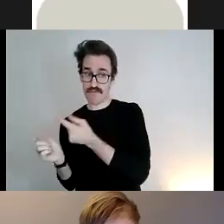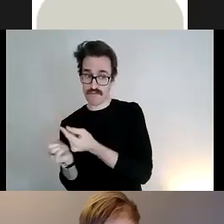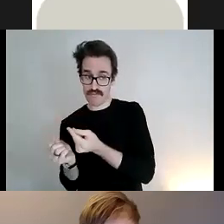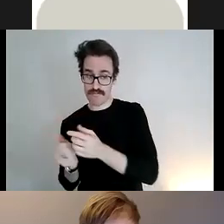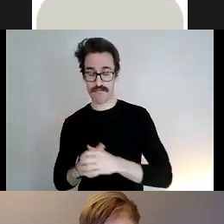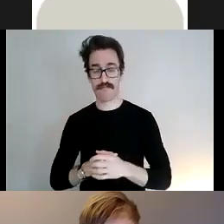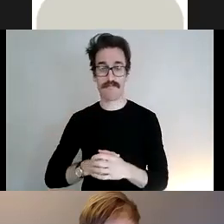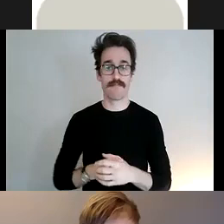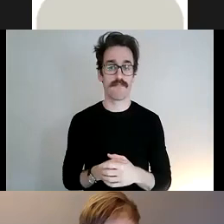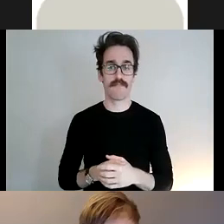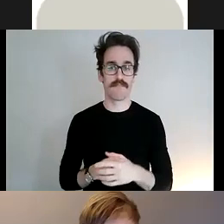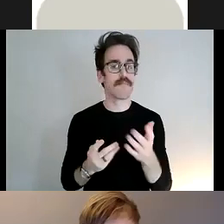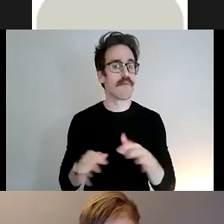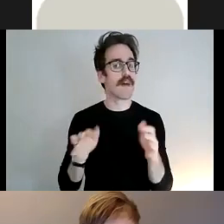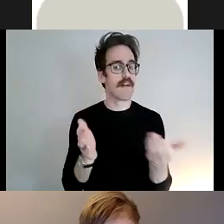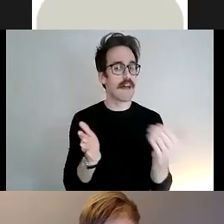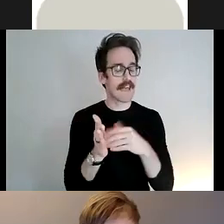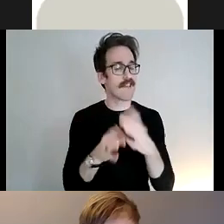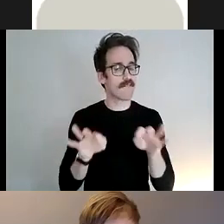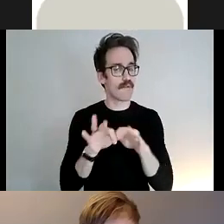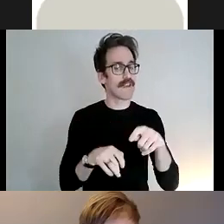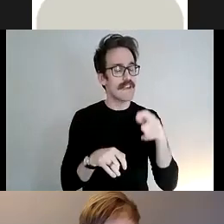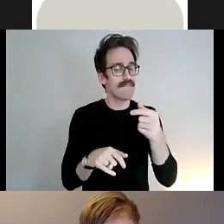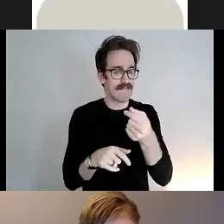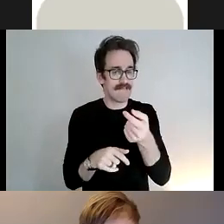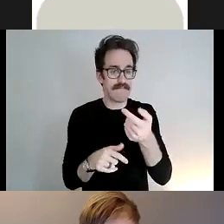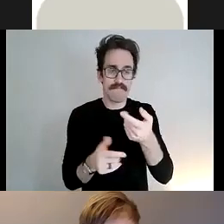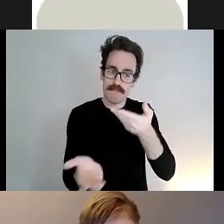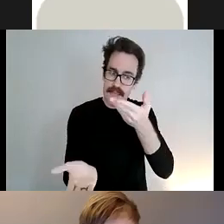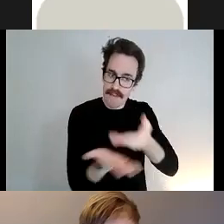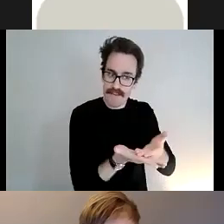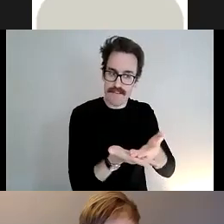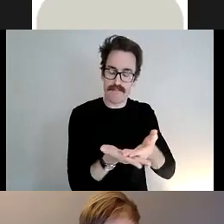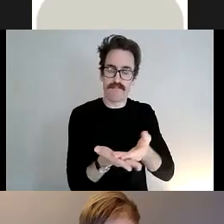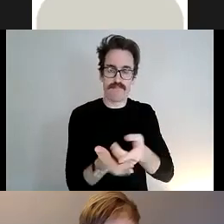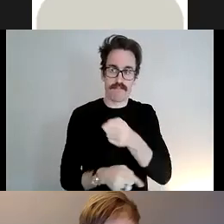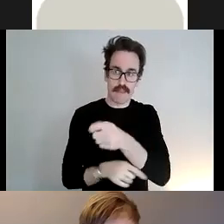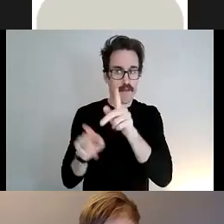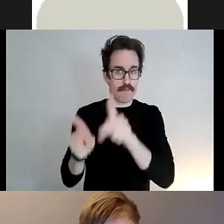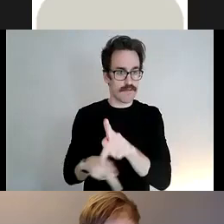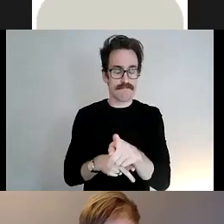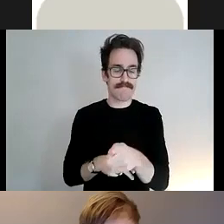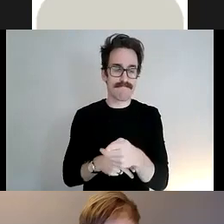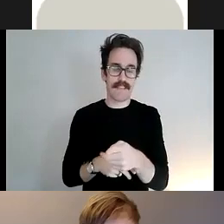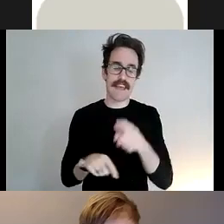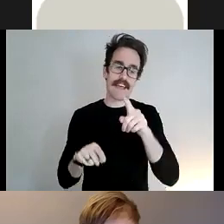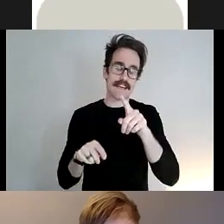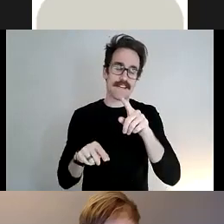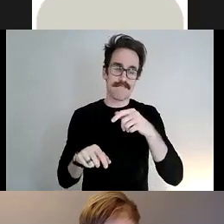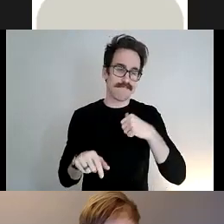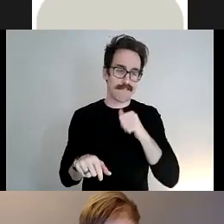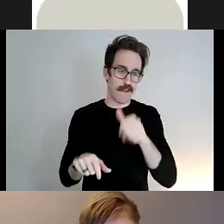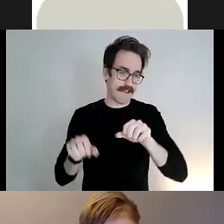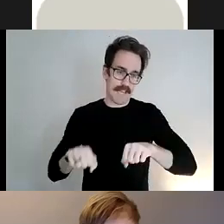So again, we need some evidence about whether or not, why you believe they're incapable, and what options have tried that